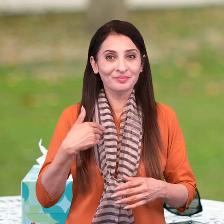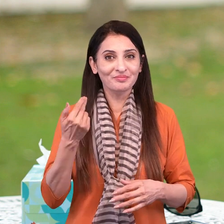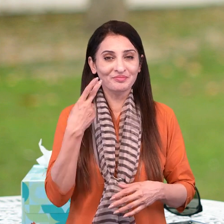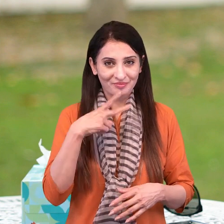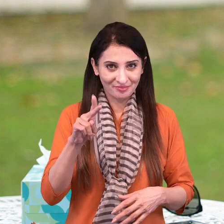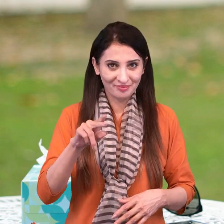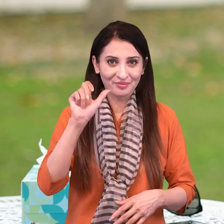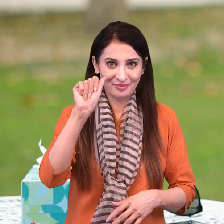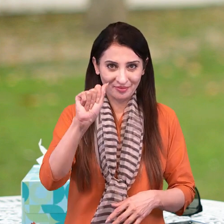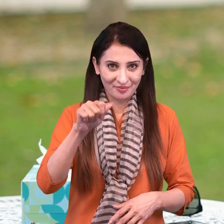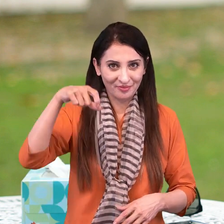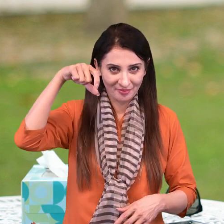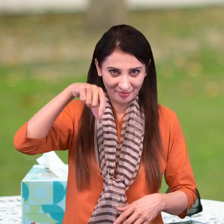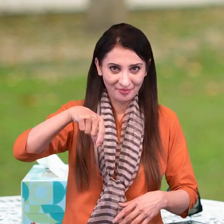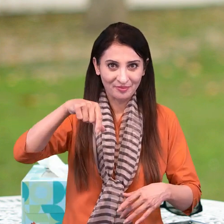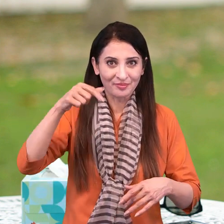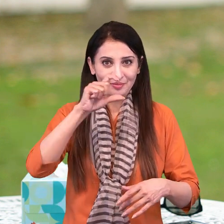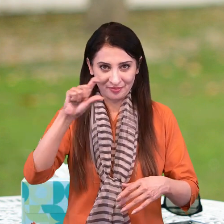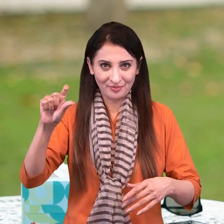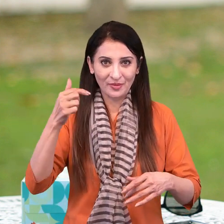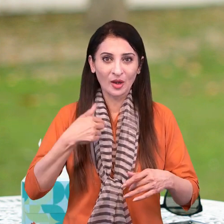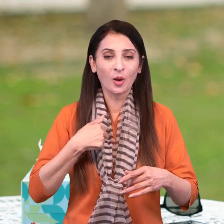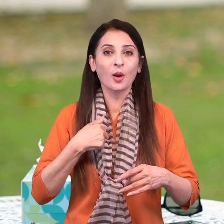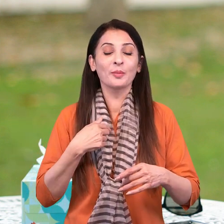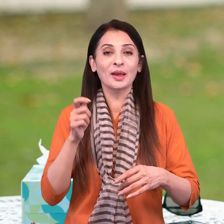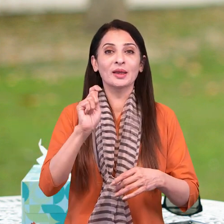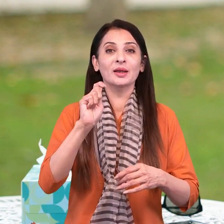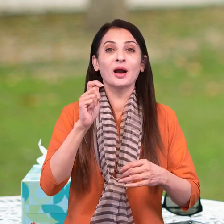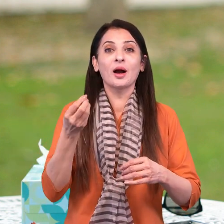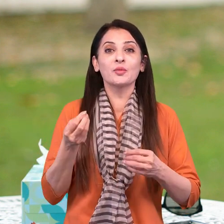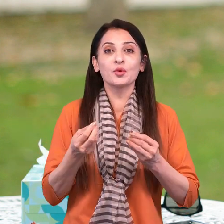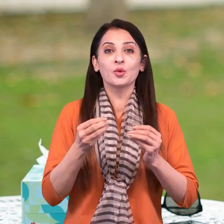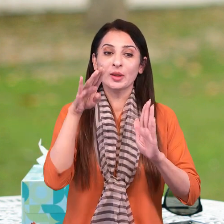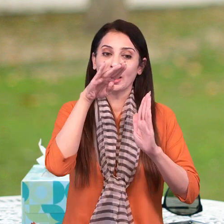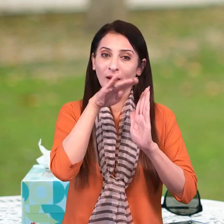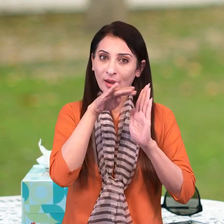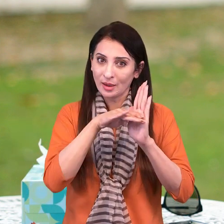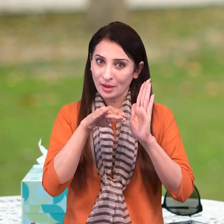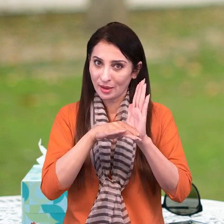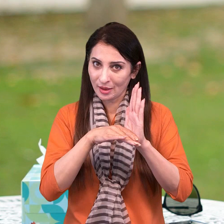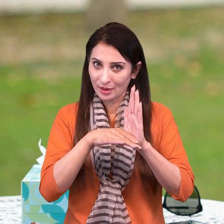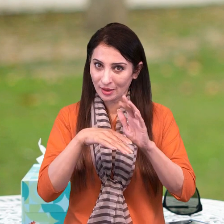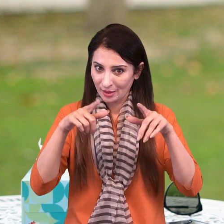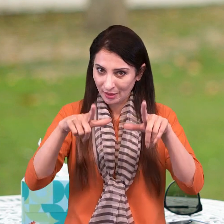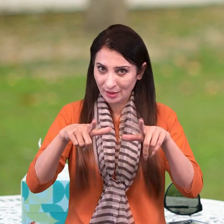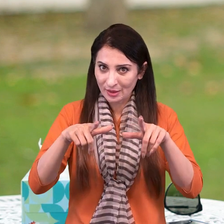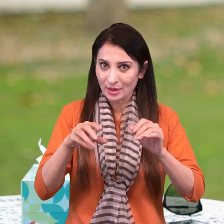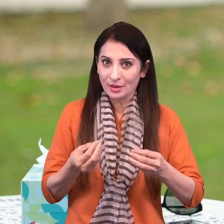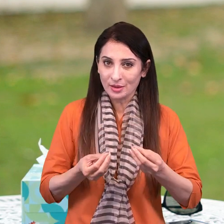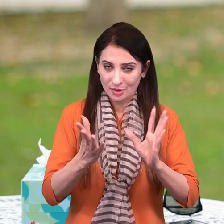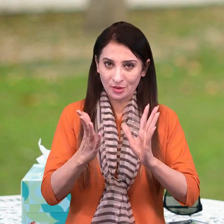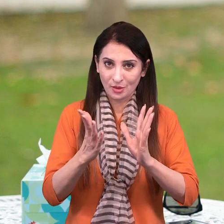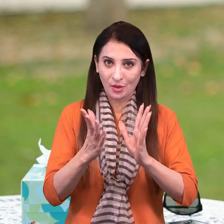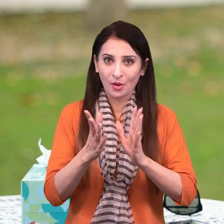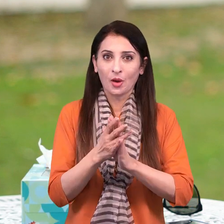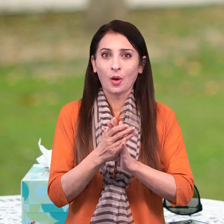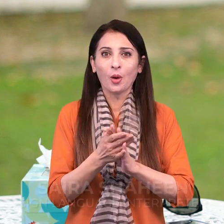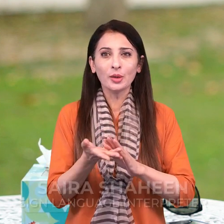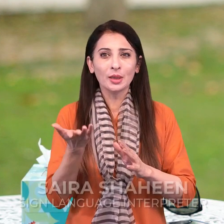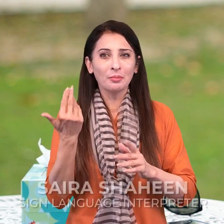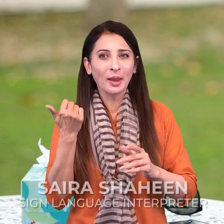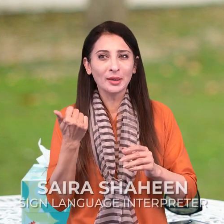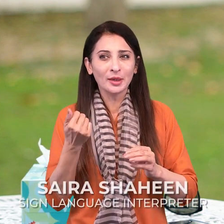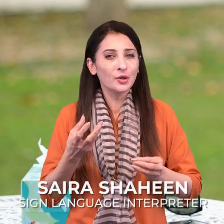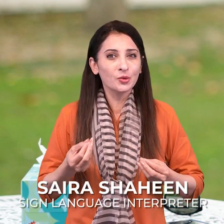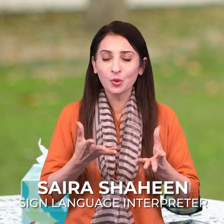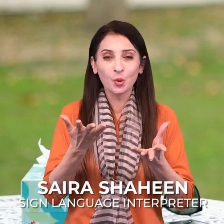So my name is Arfa Qazi, and I started my career from development sector, and that's when